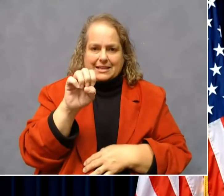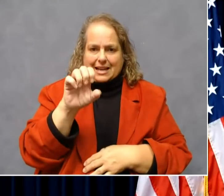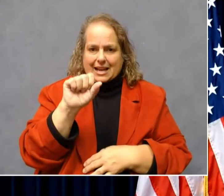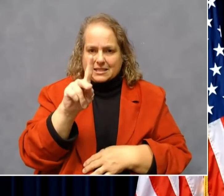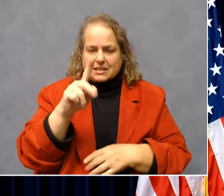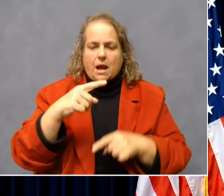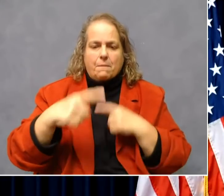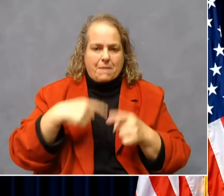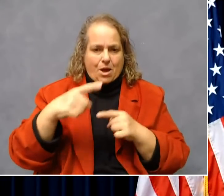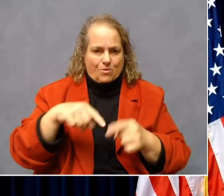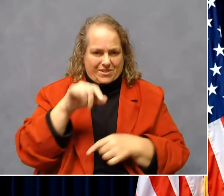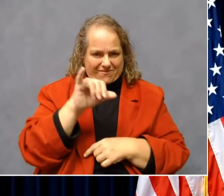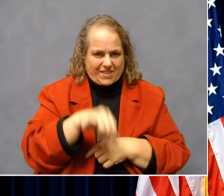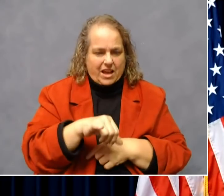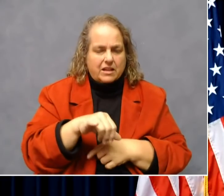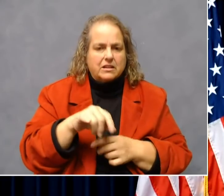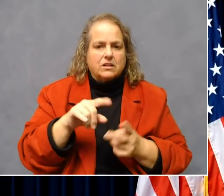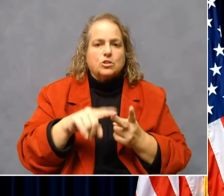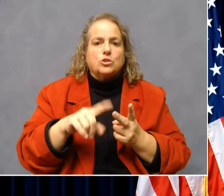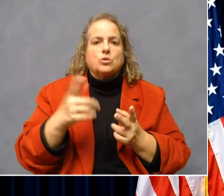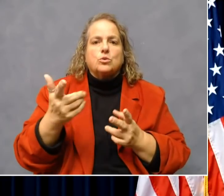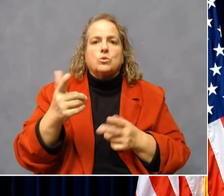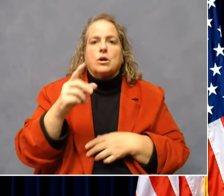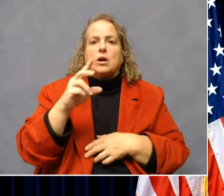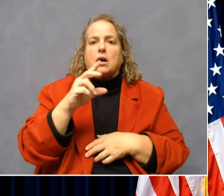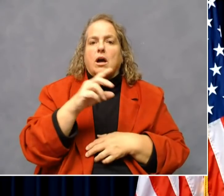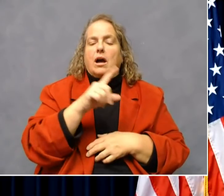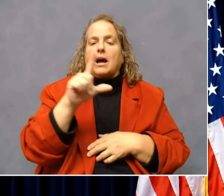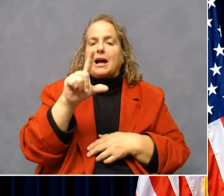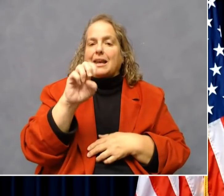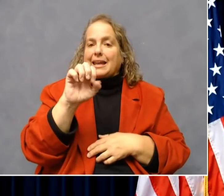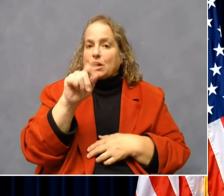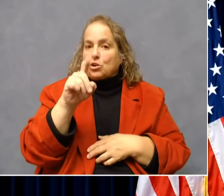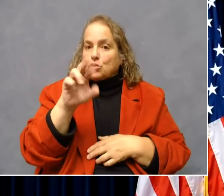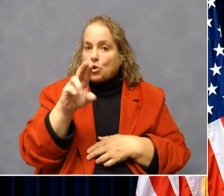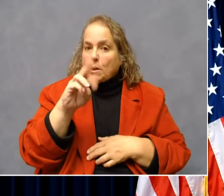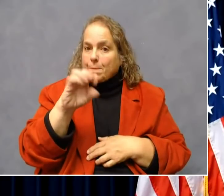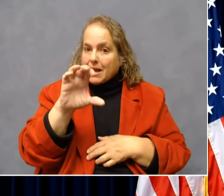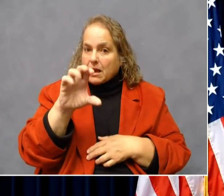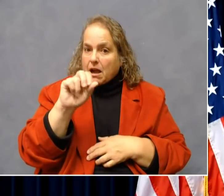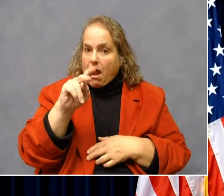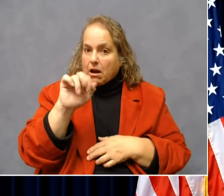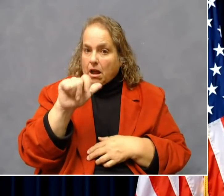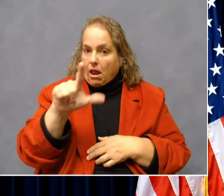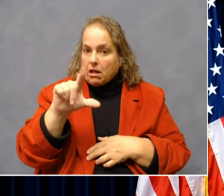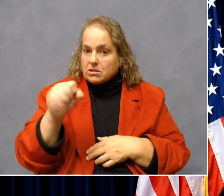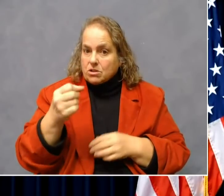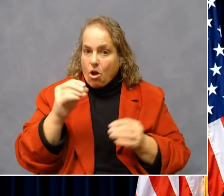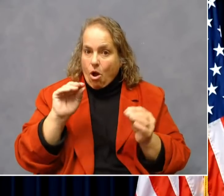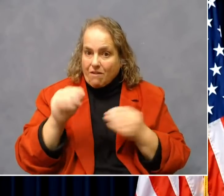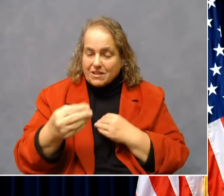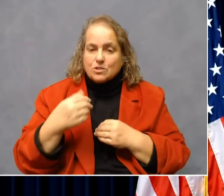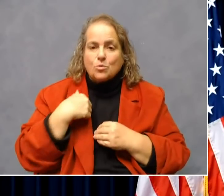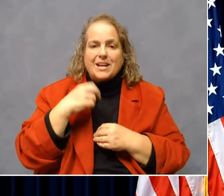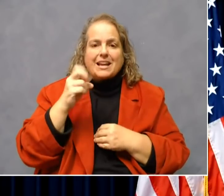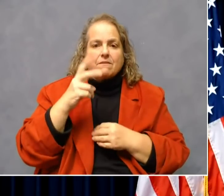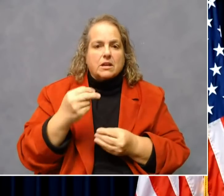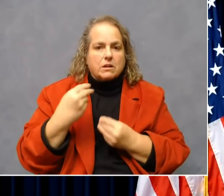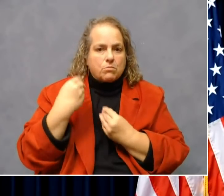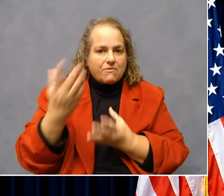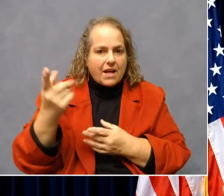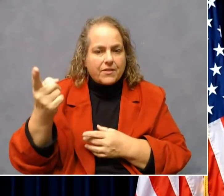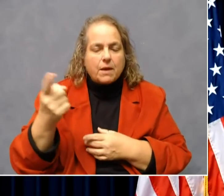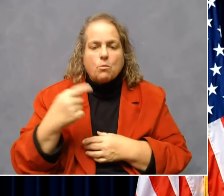Leader McConnell's office at different points. We have even provided the bare bones of this is just what it takes for the testing